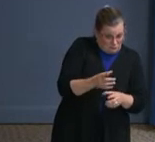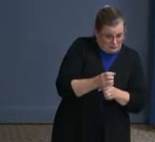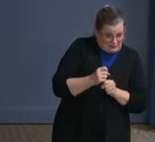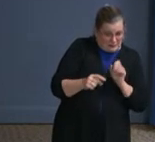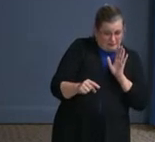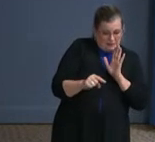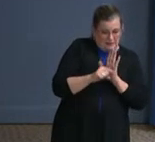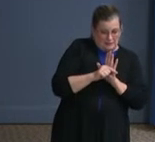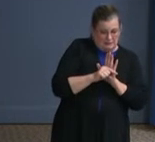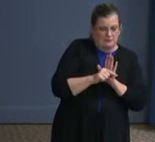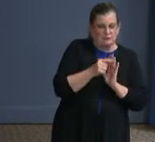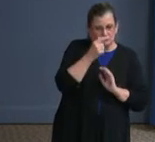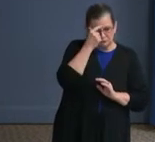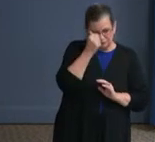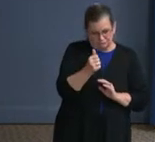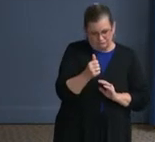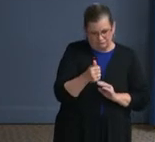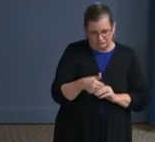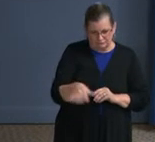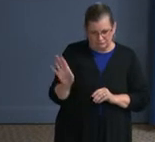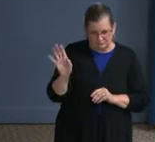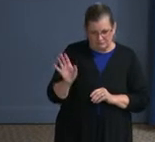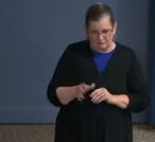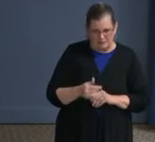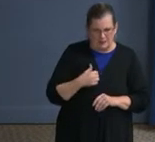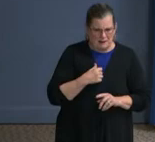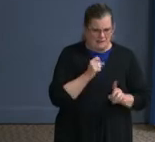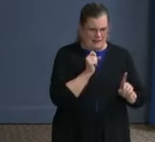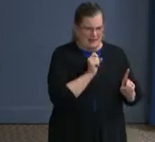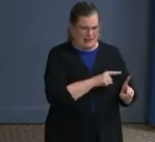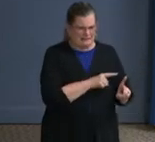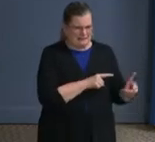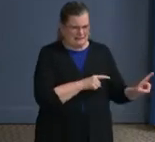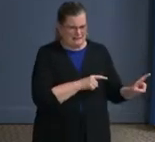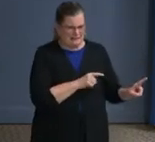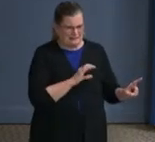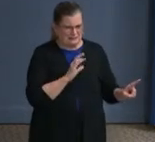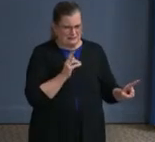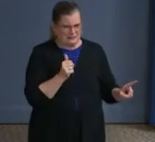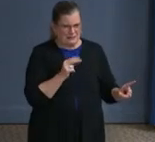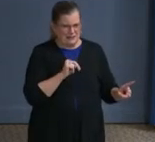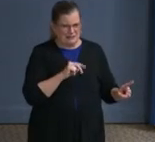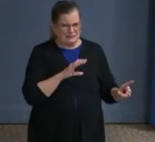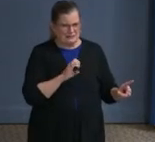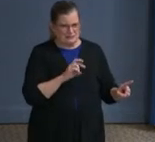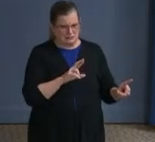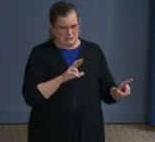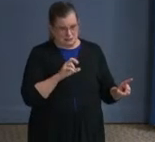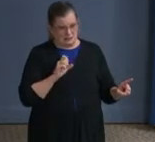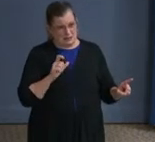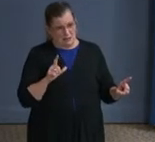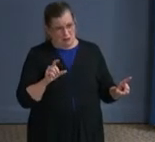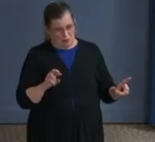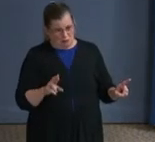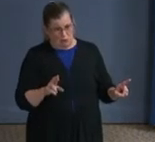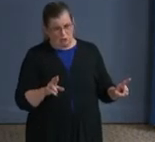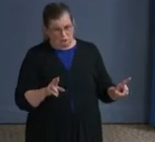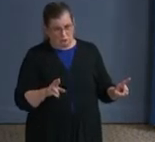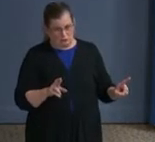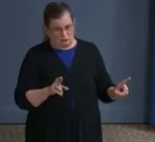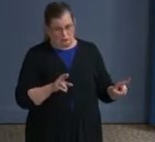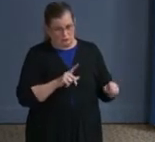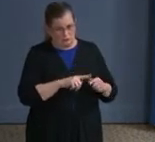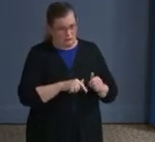test. I've now asked the Chancellor to briefly update us on CARE classrooms in the